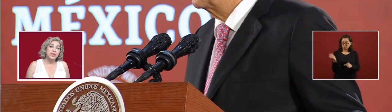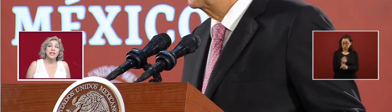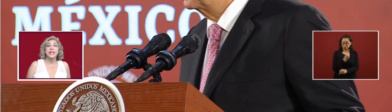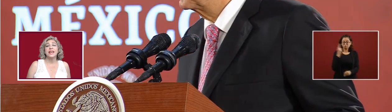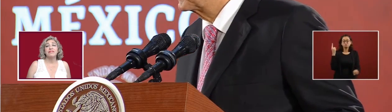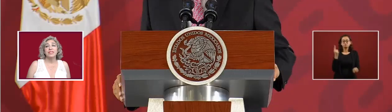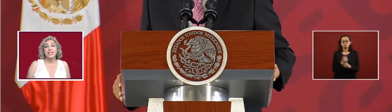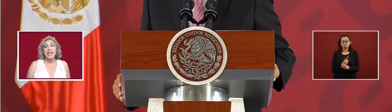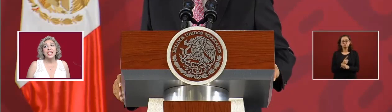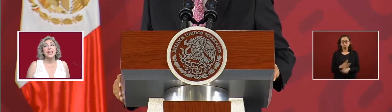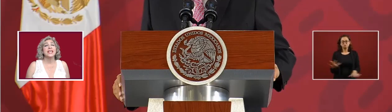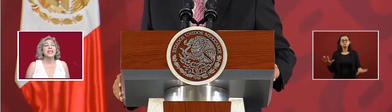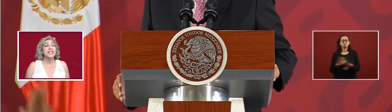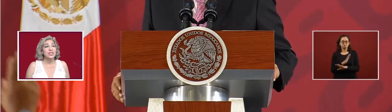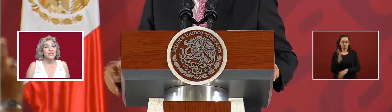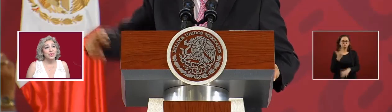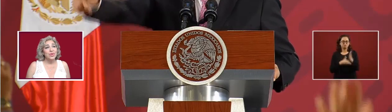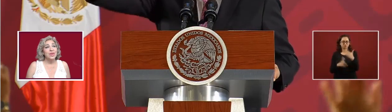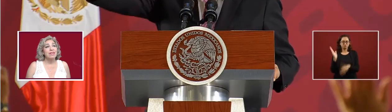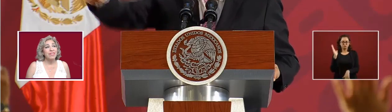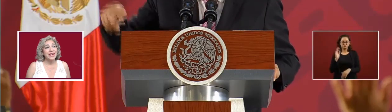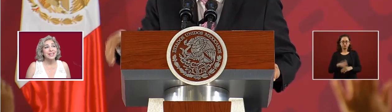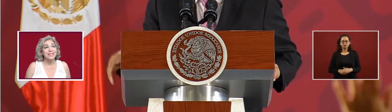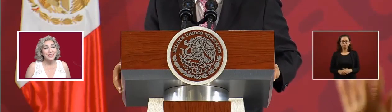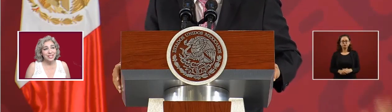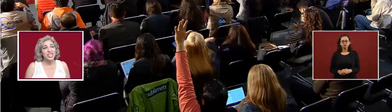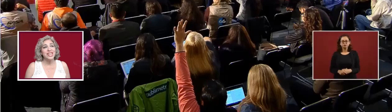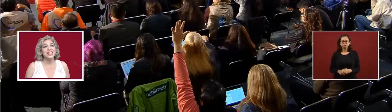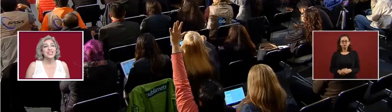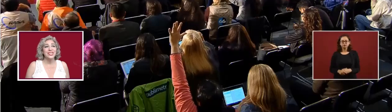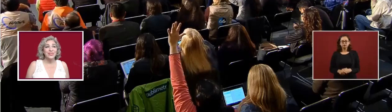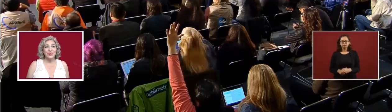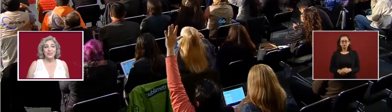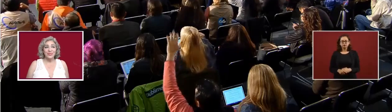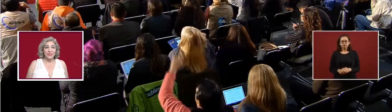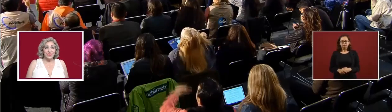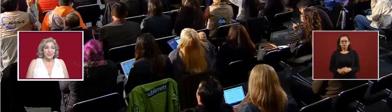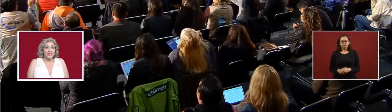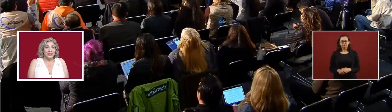opportunity of taking into effect this change